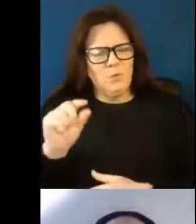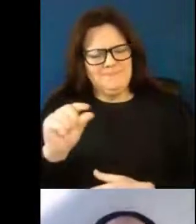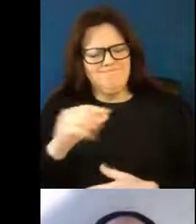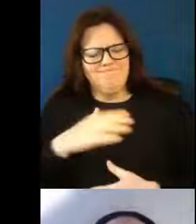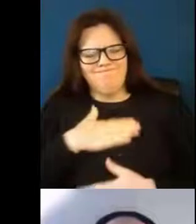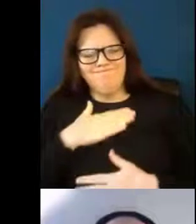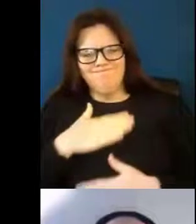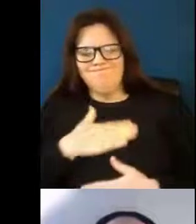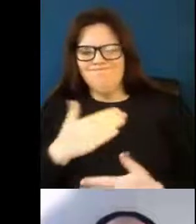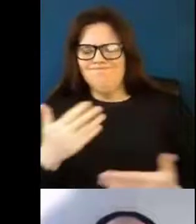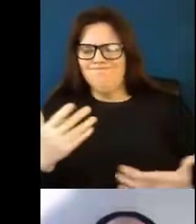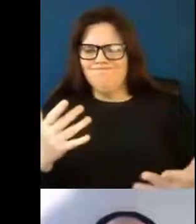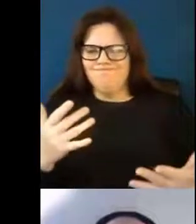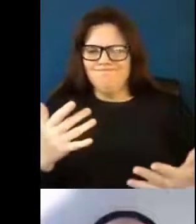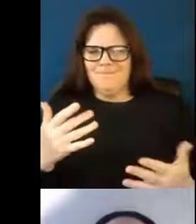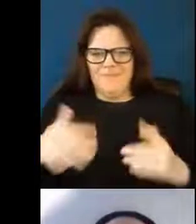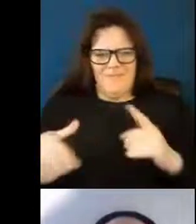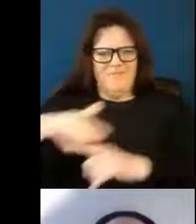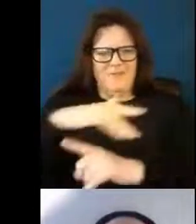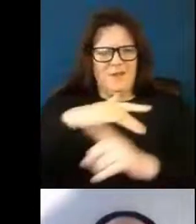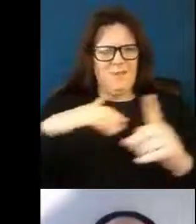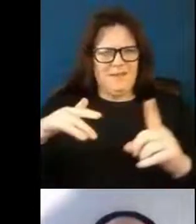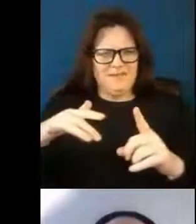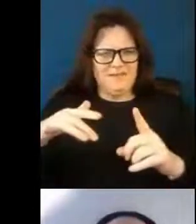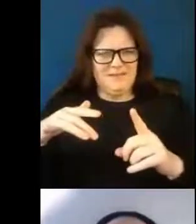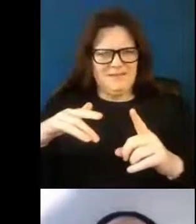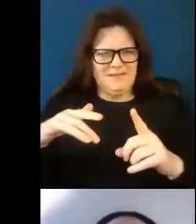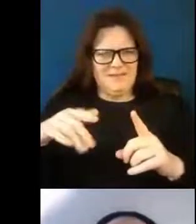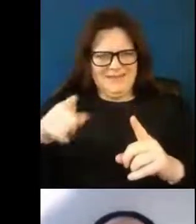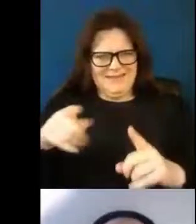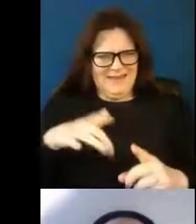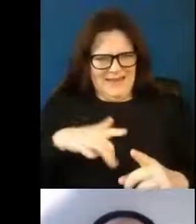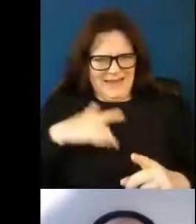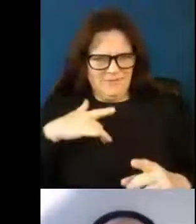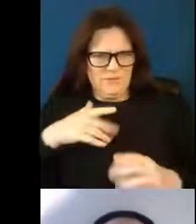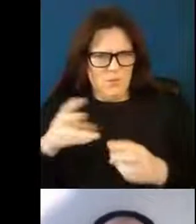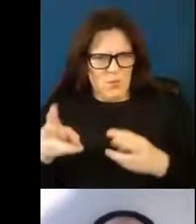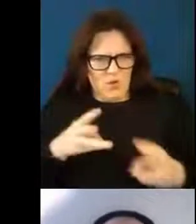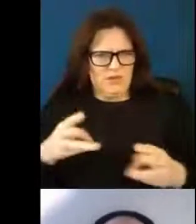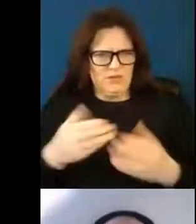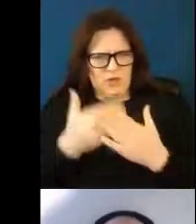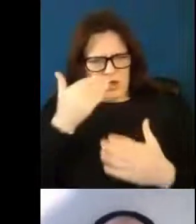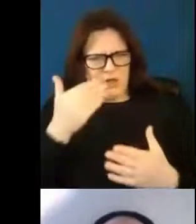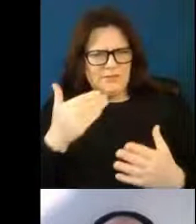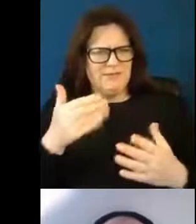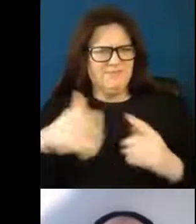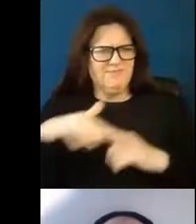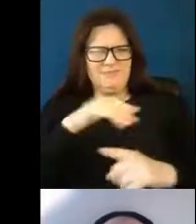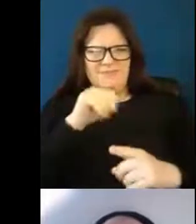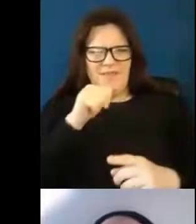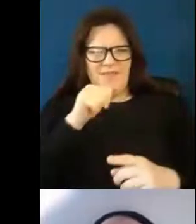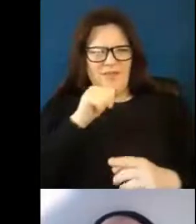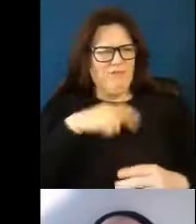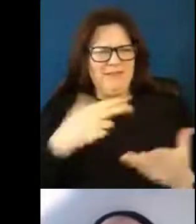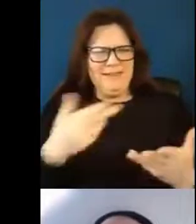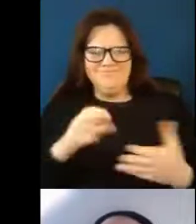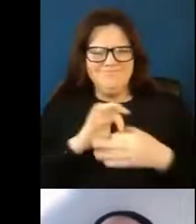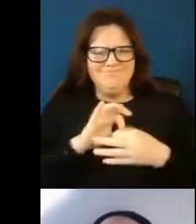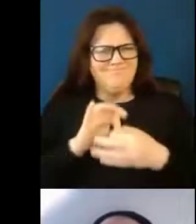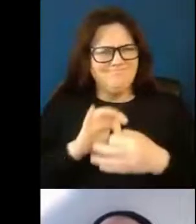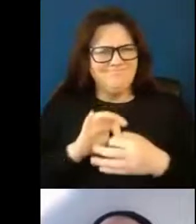the fact that the environment in which he lived and worked and learned wasn't very conducive